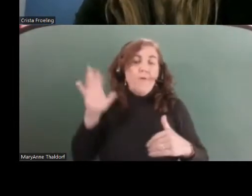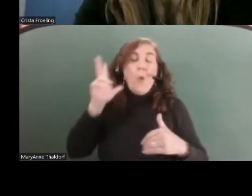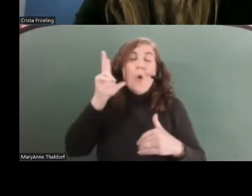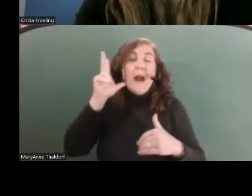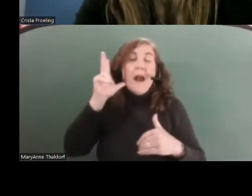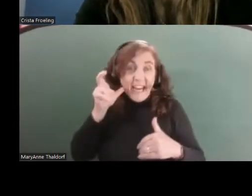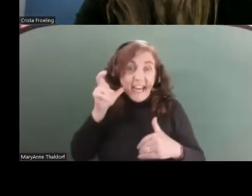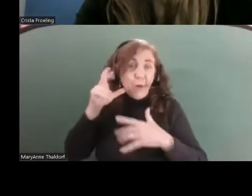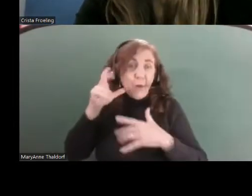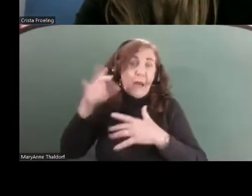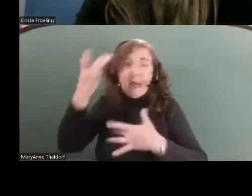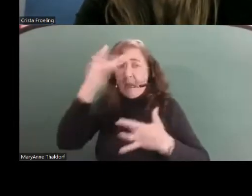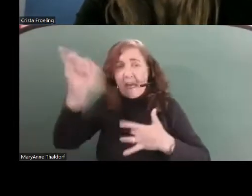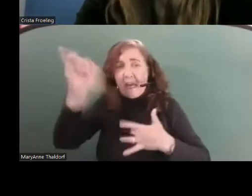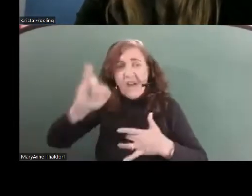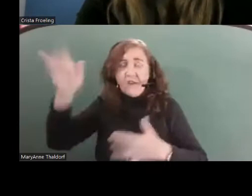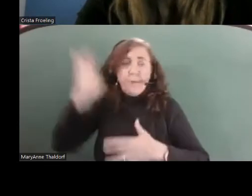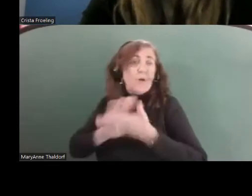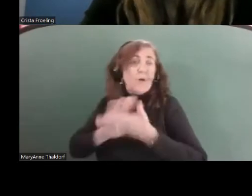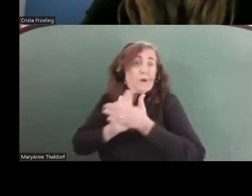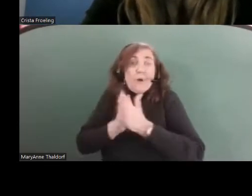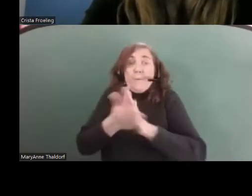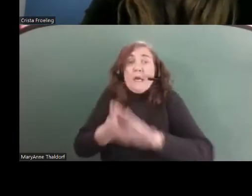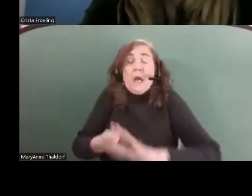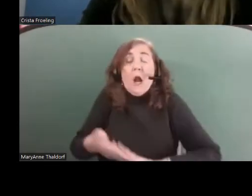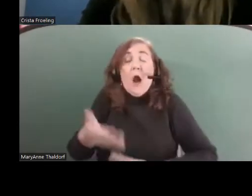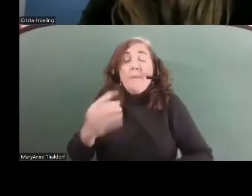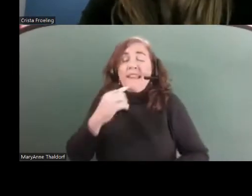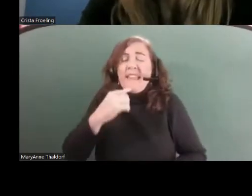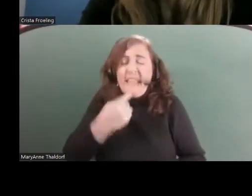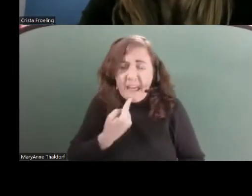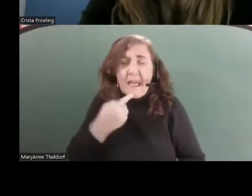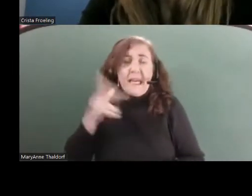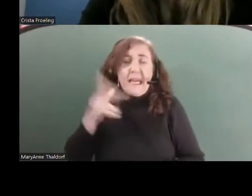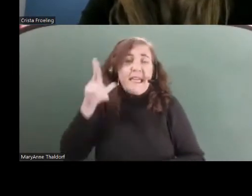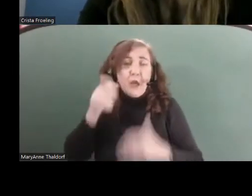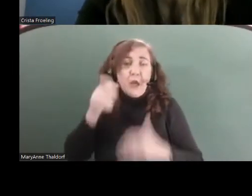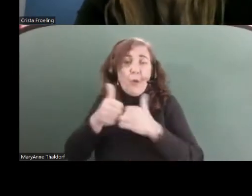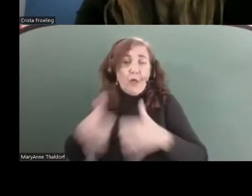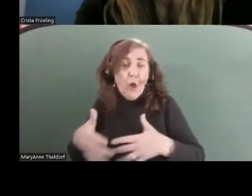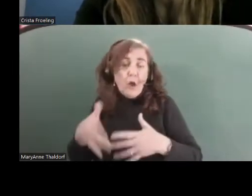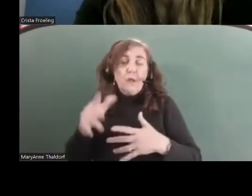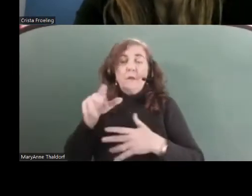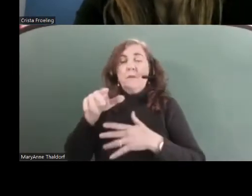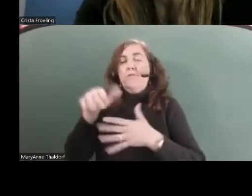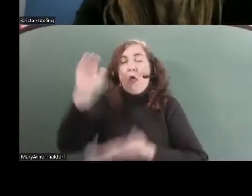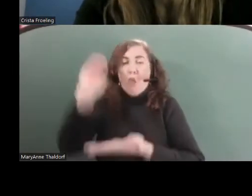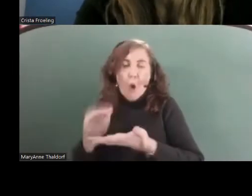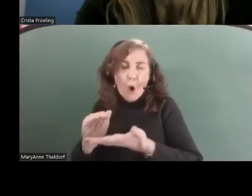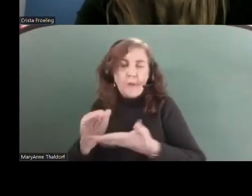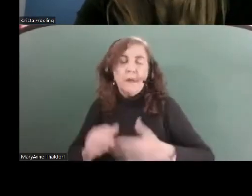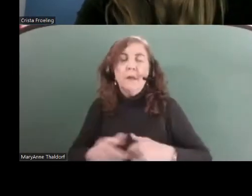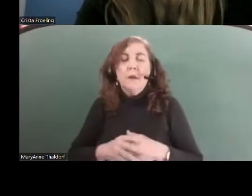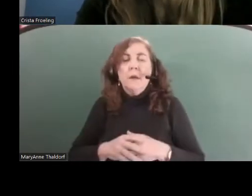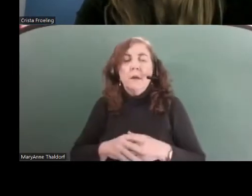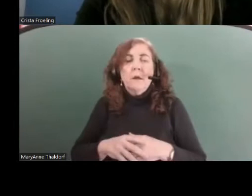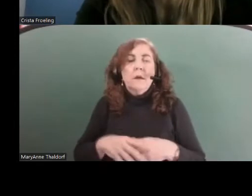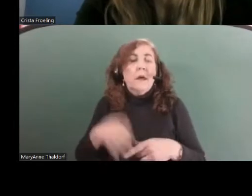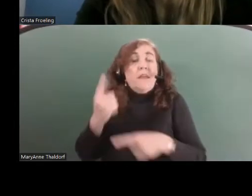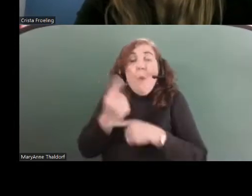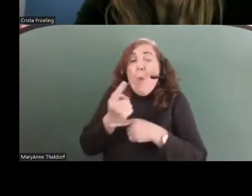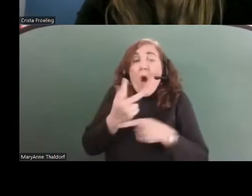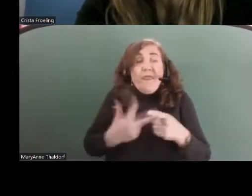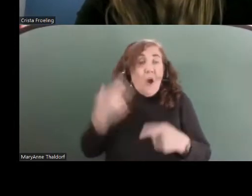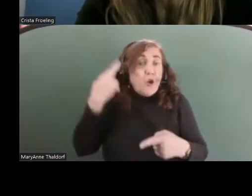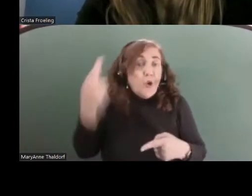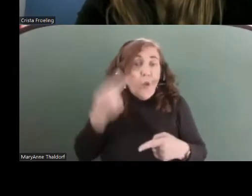Then there's what, 1/3 or 40%, they're unknown. You never know, and they keep doing research to reduce that